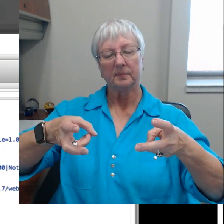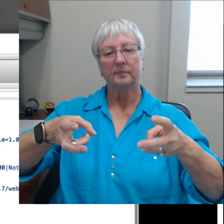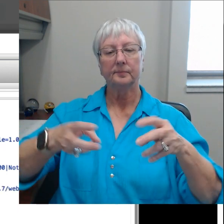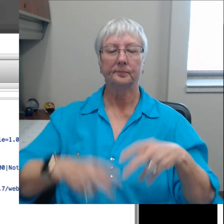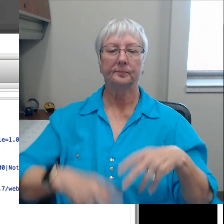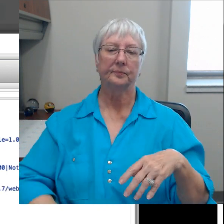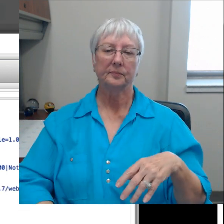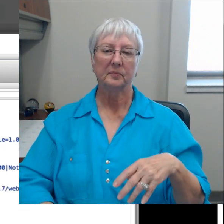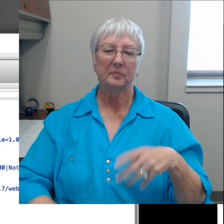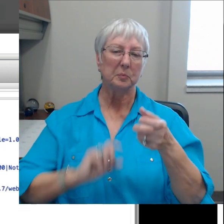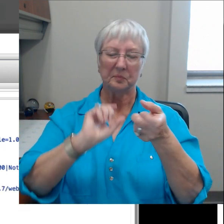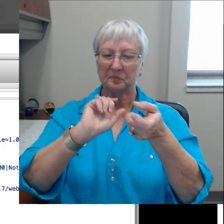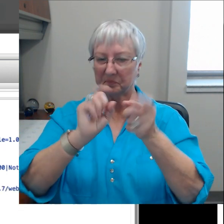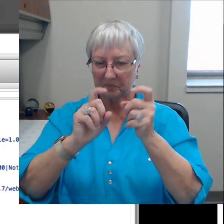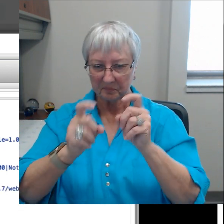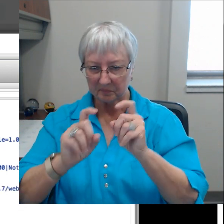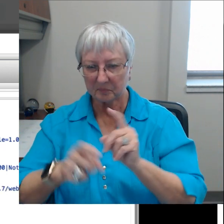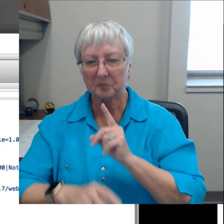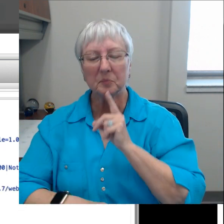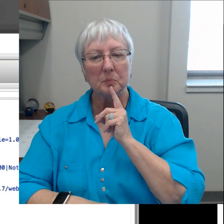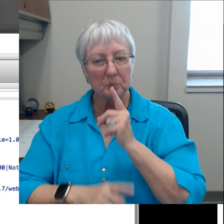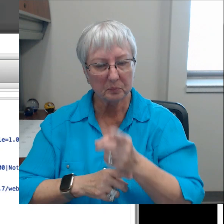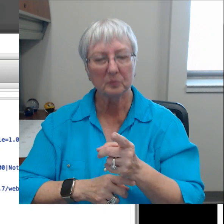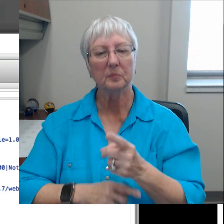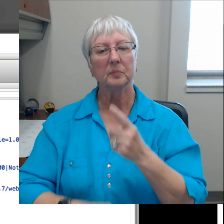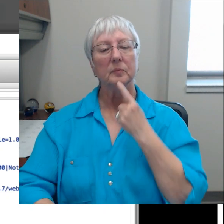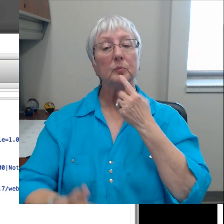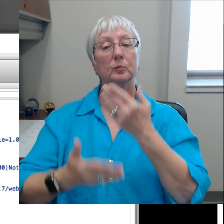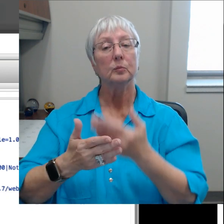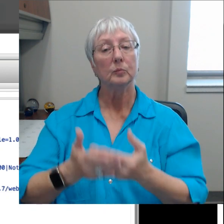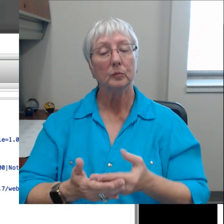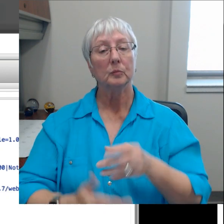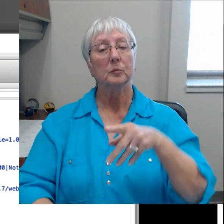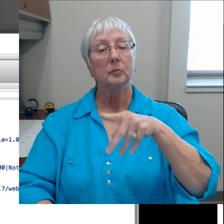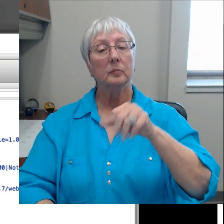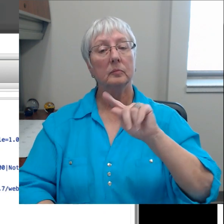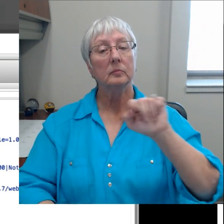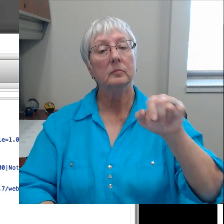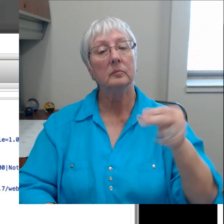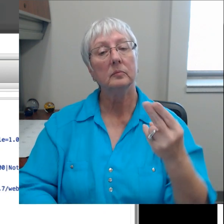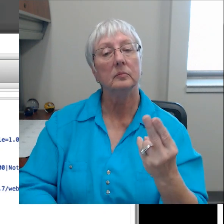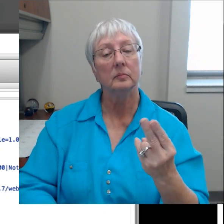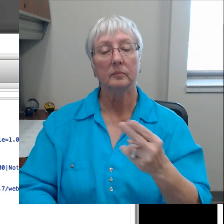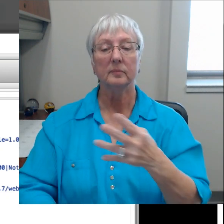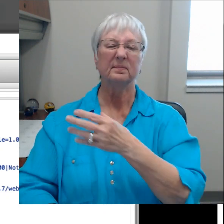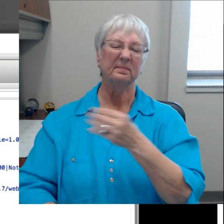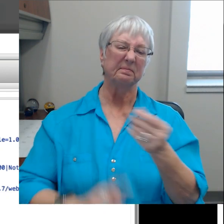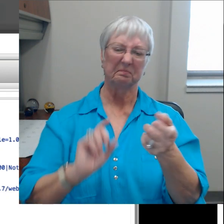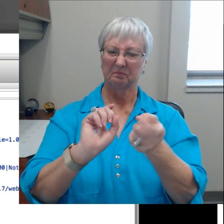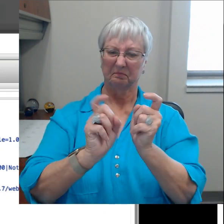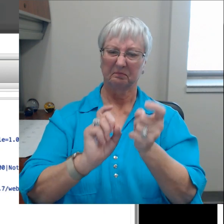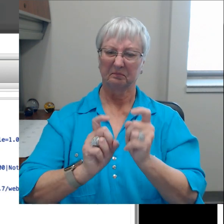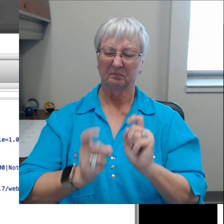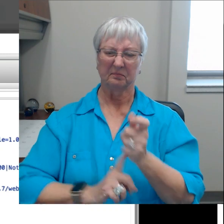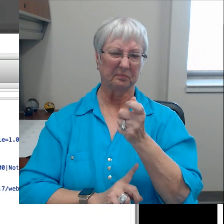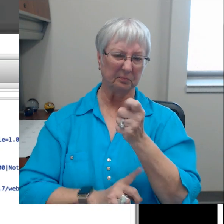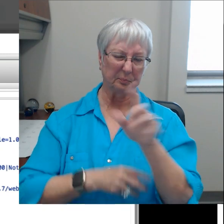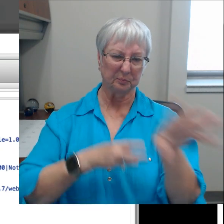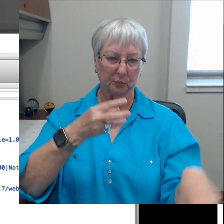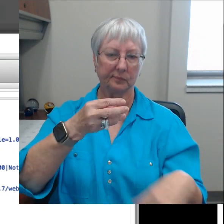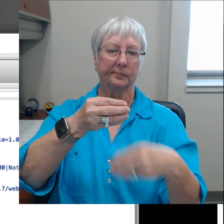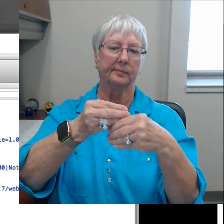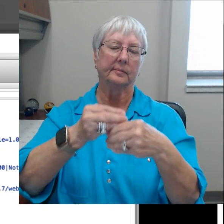make a couple of adjustments to make sure it's a valid path to the Web Font Loader JS. And then we'll also make a couple of adjustments to add in the actual